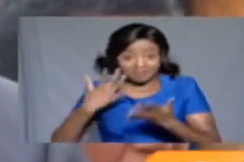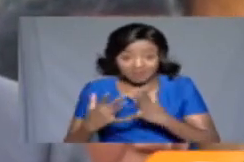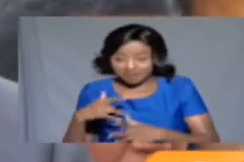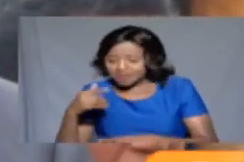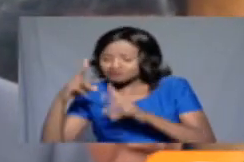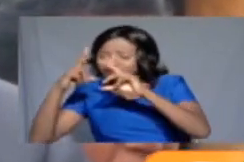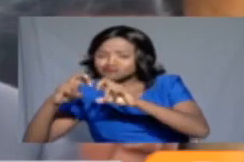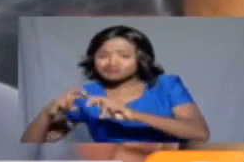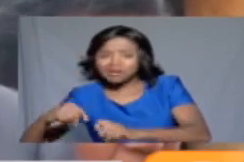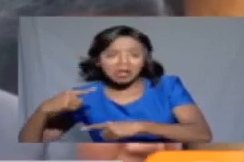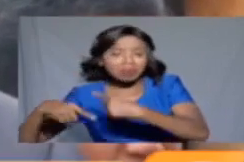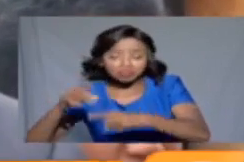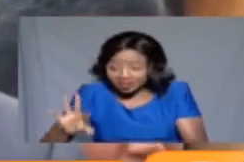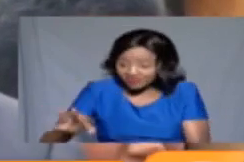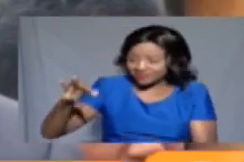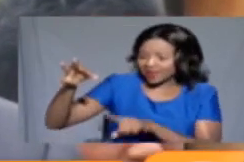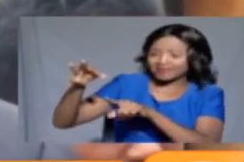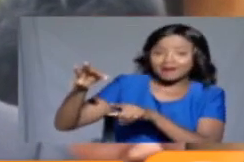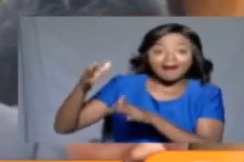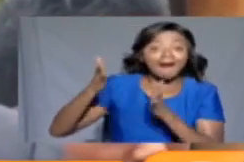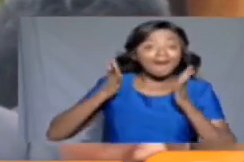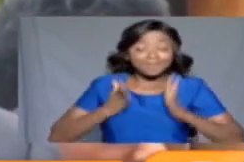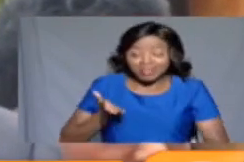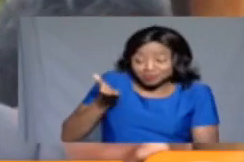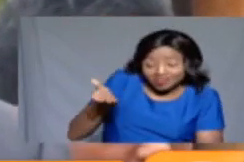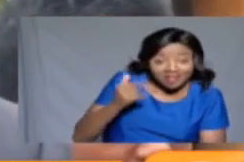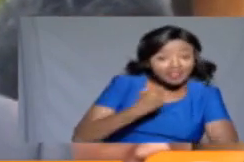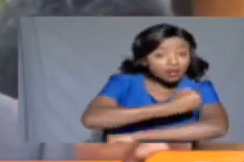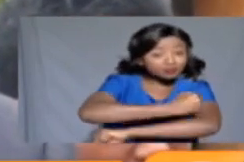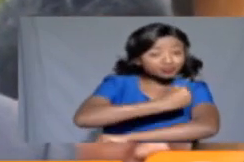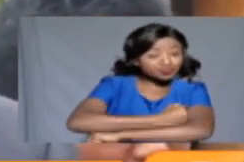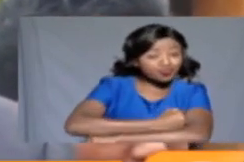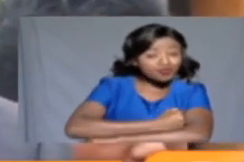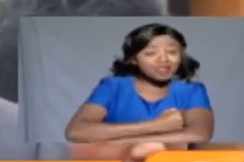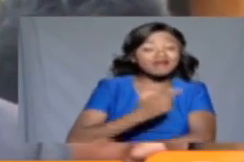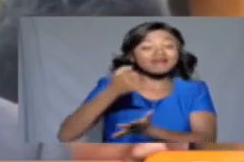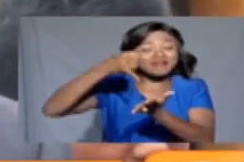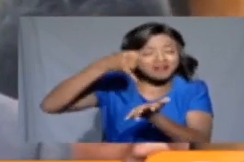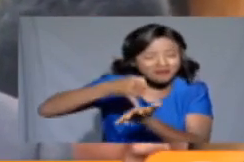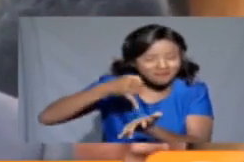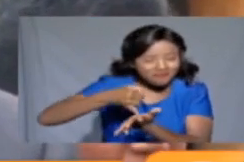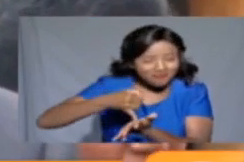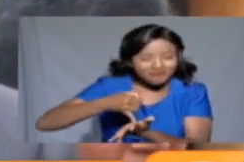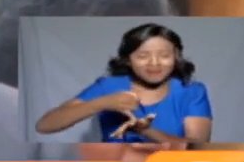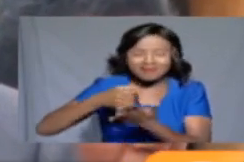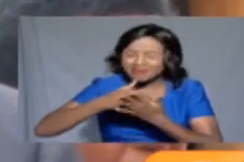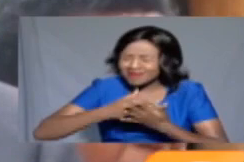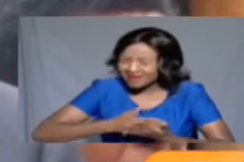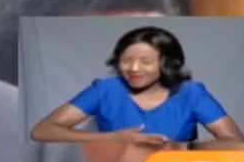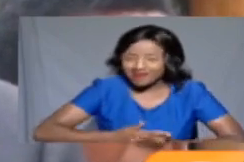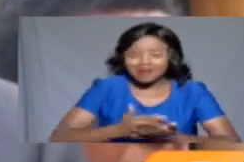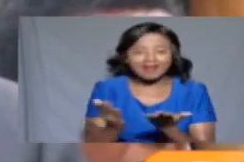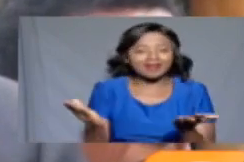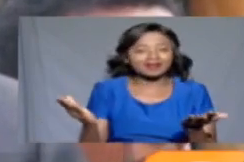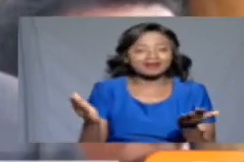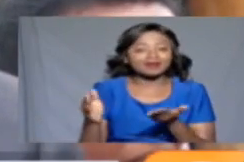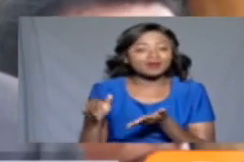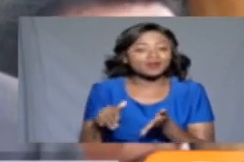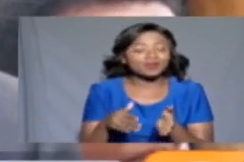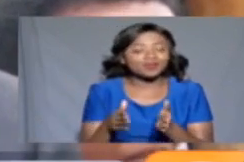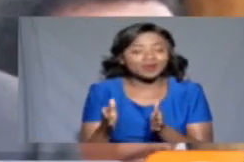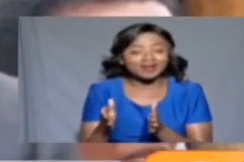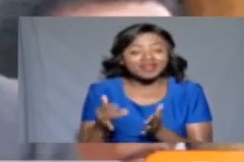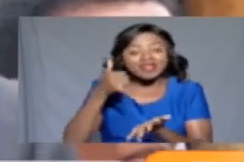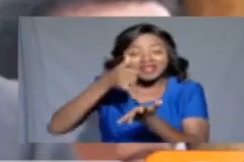that anybody within the school fraternity was involved in any way in